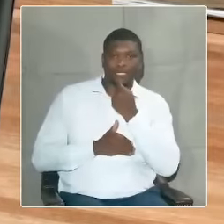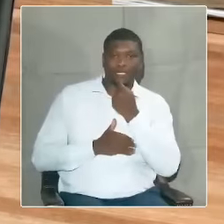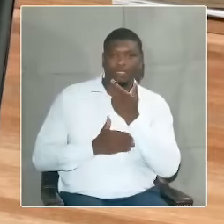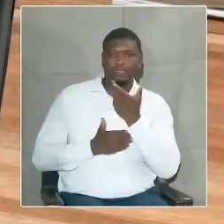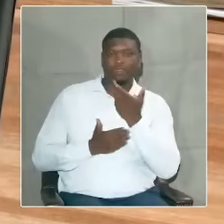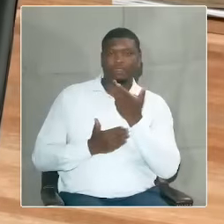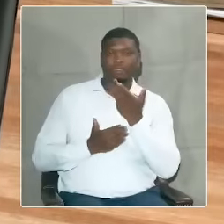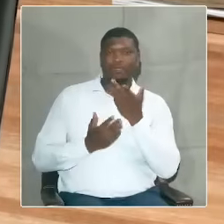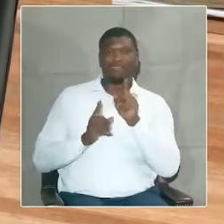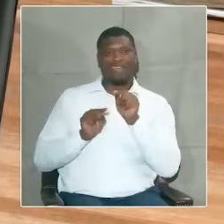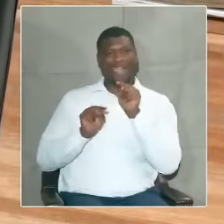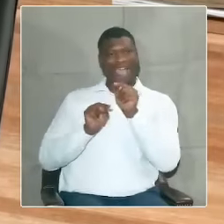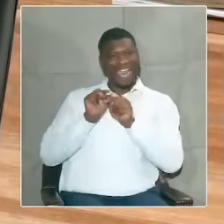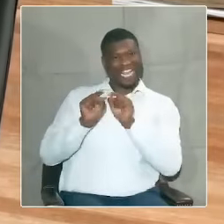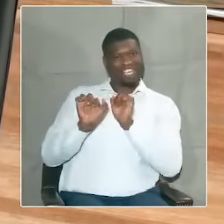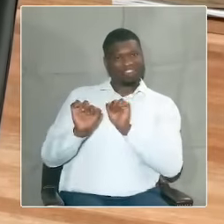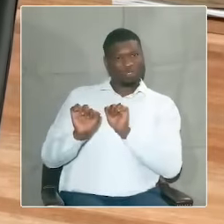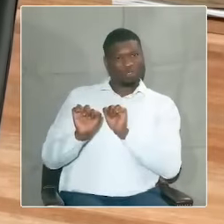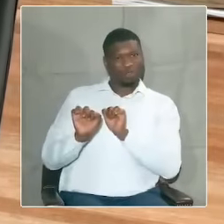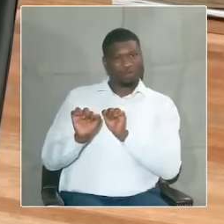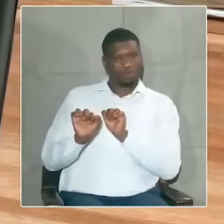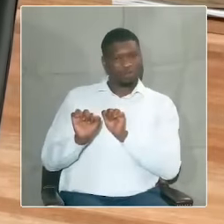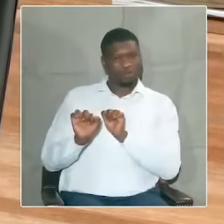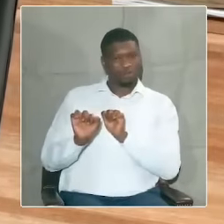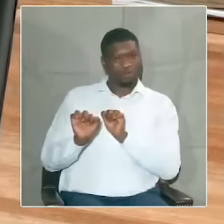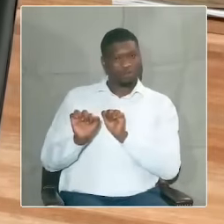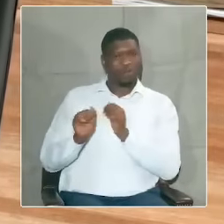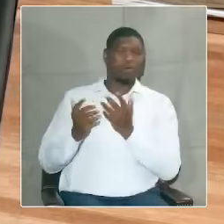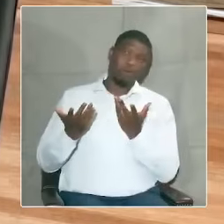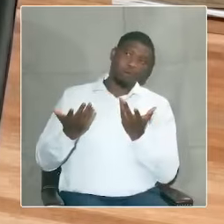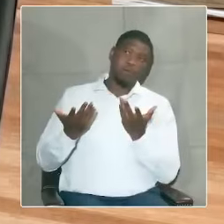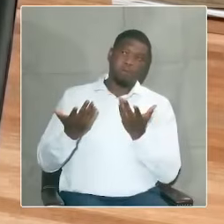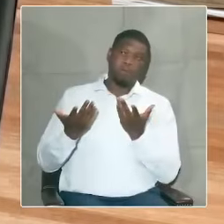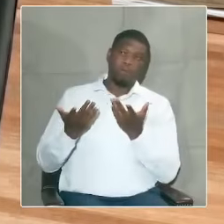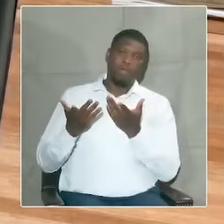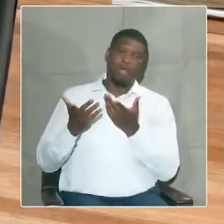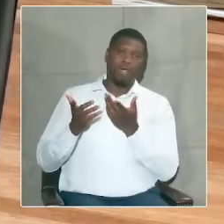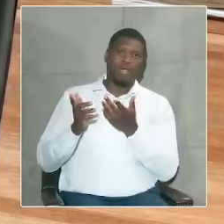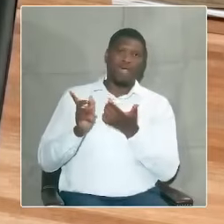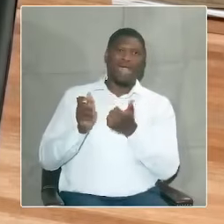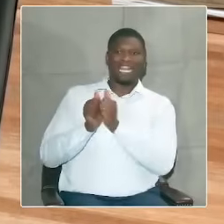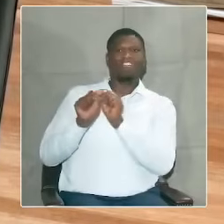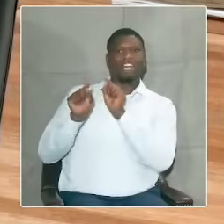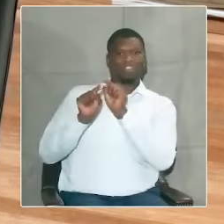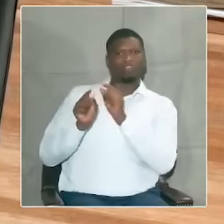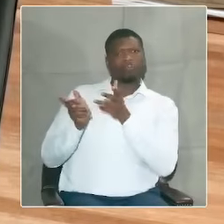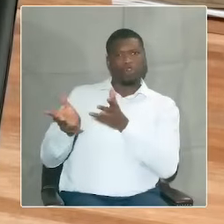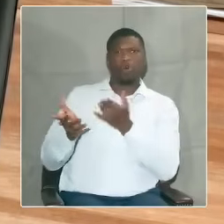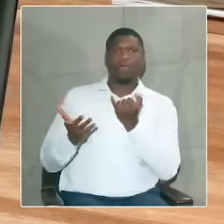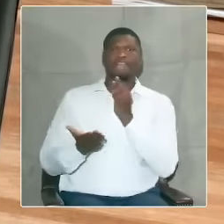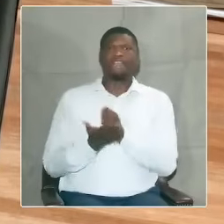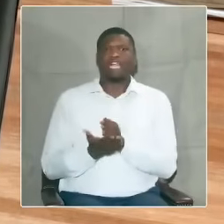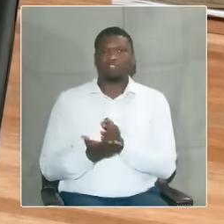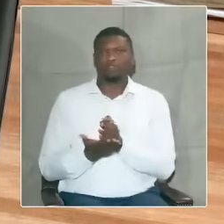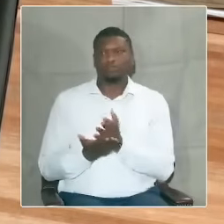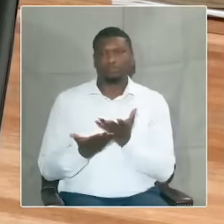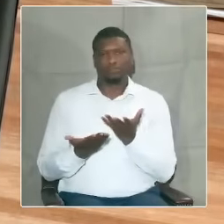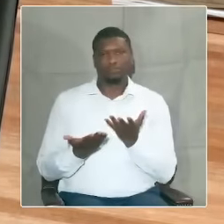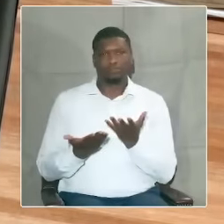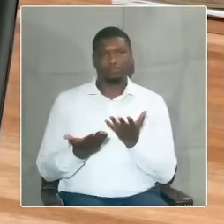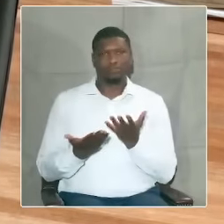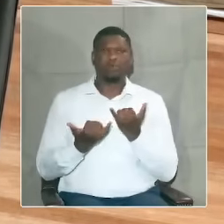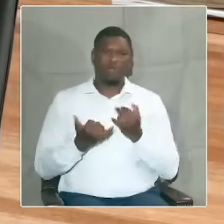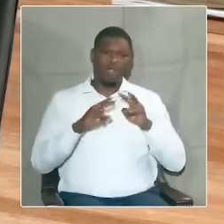the allegations, well, the association is put as a fact.